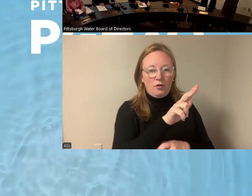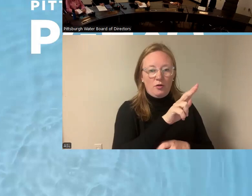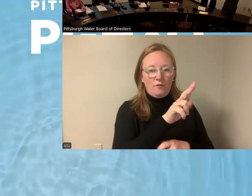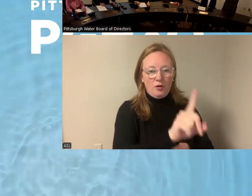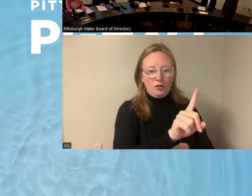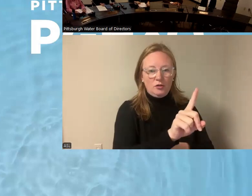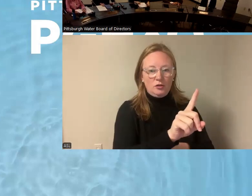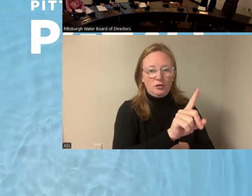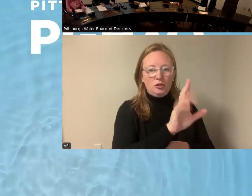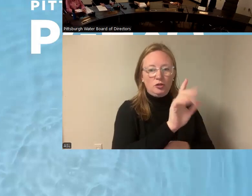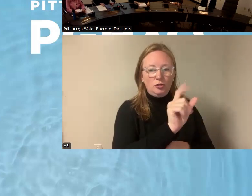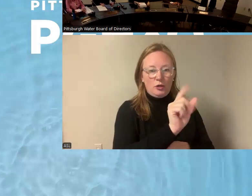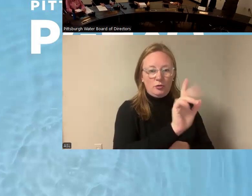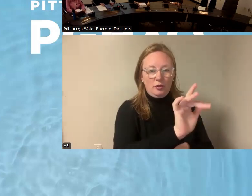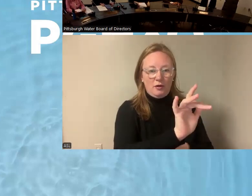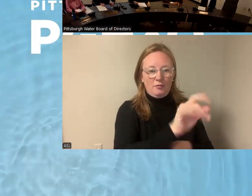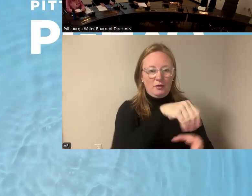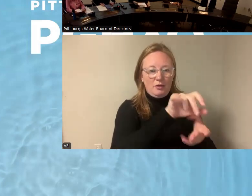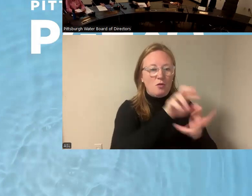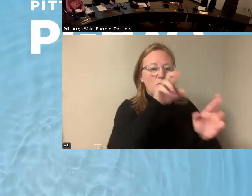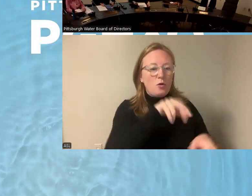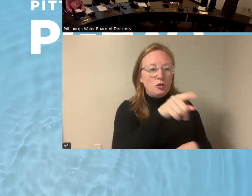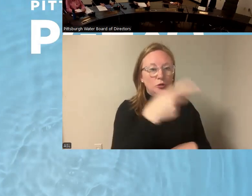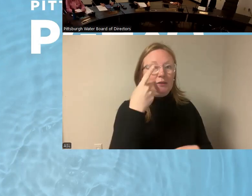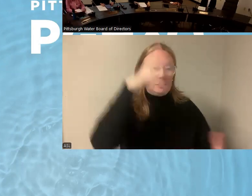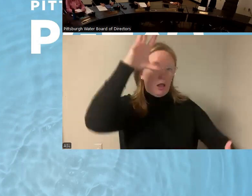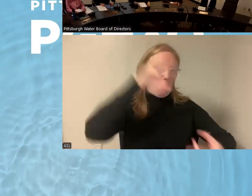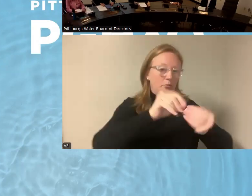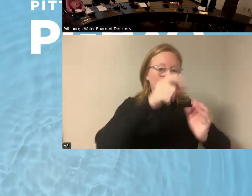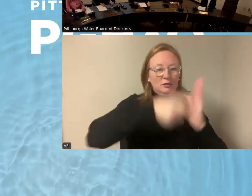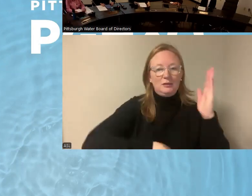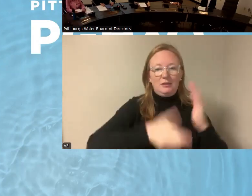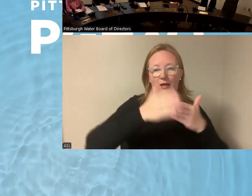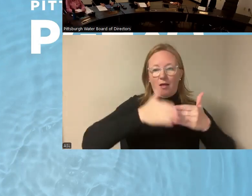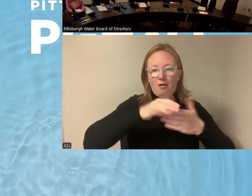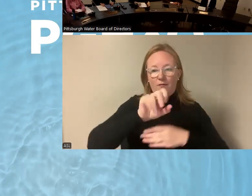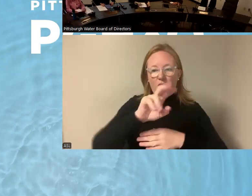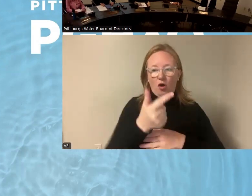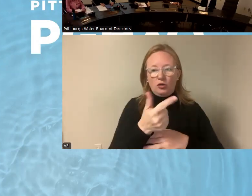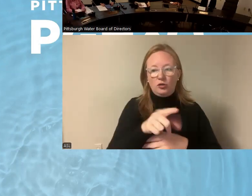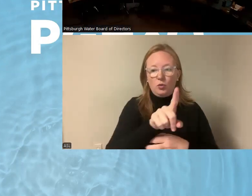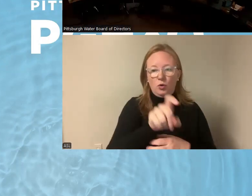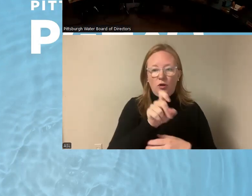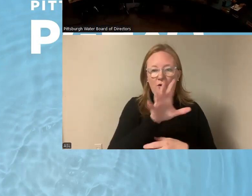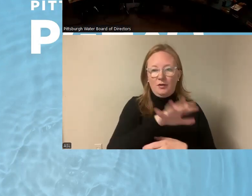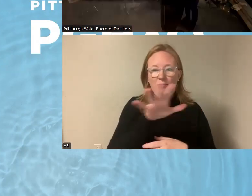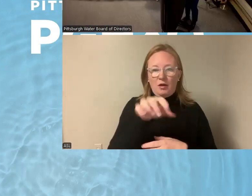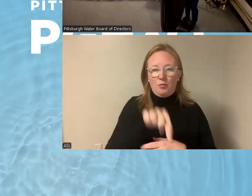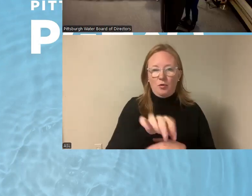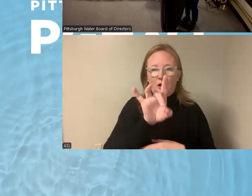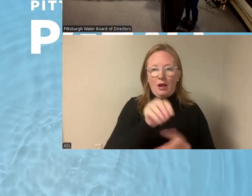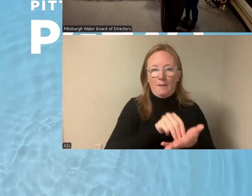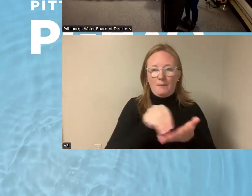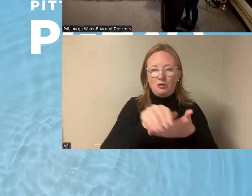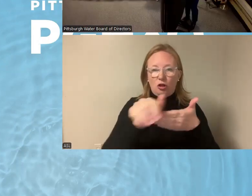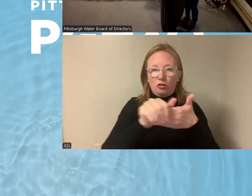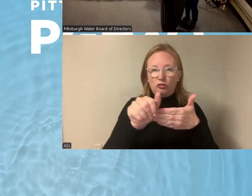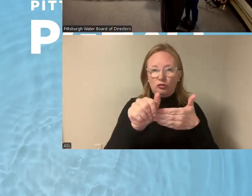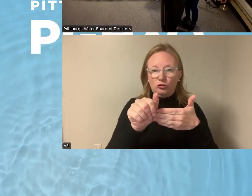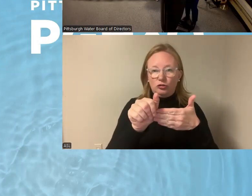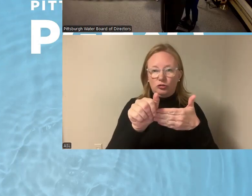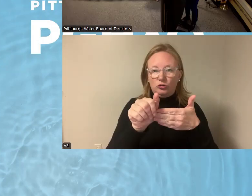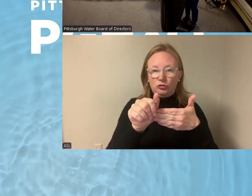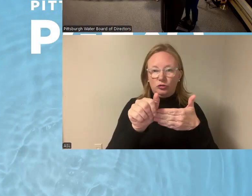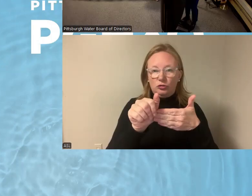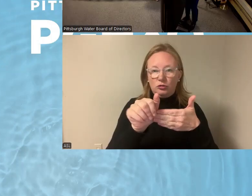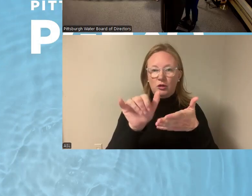2025. Within the report, you'll see total receipts at the end of August totaled $155.8 million,